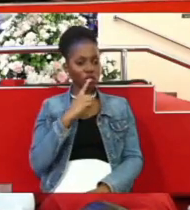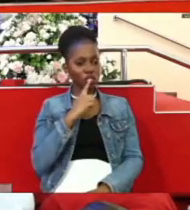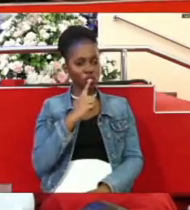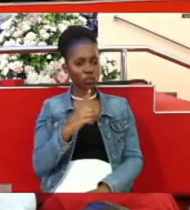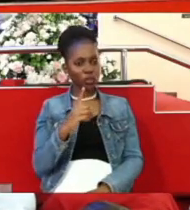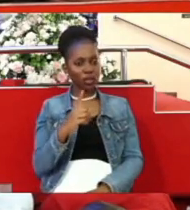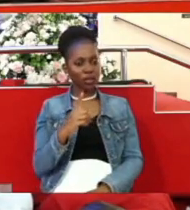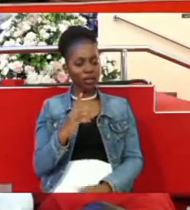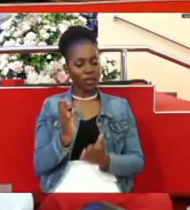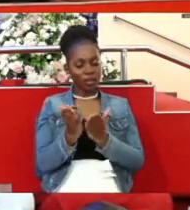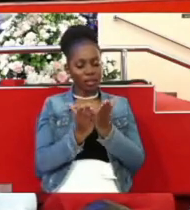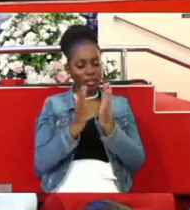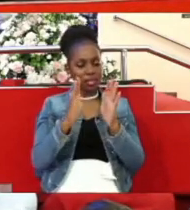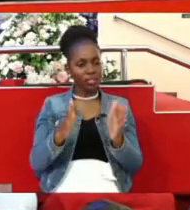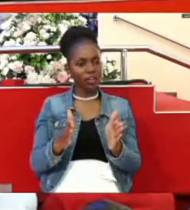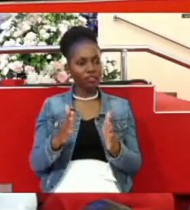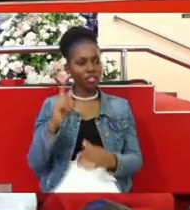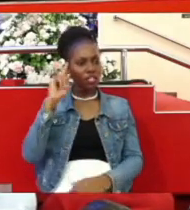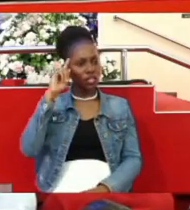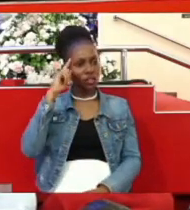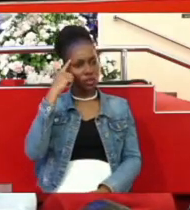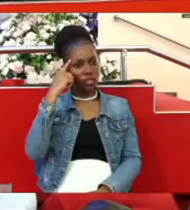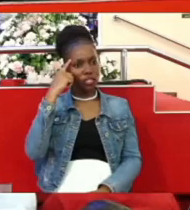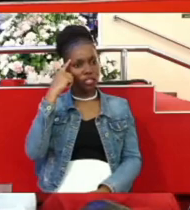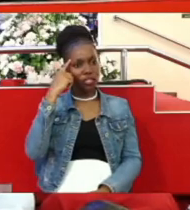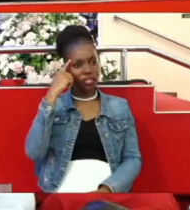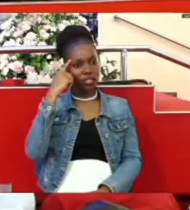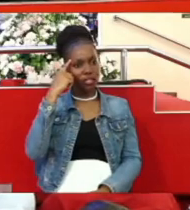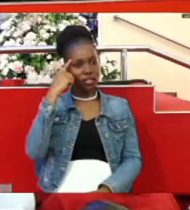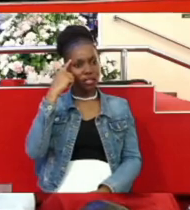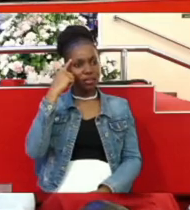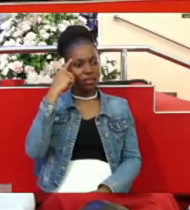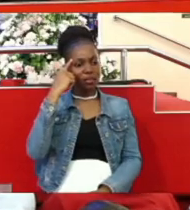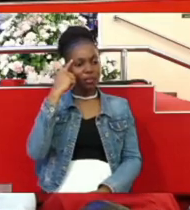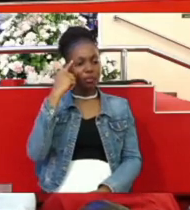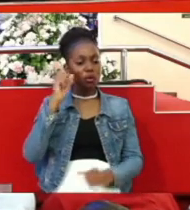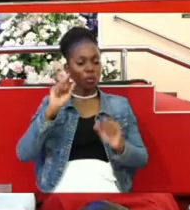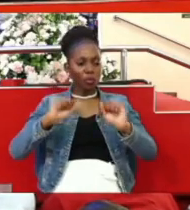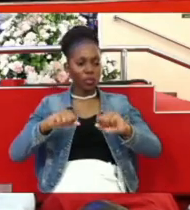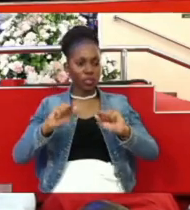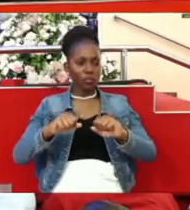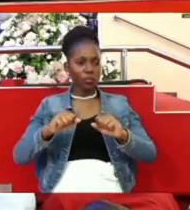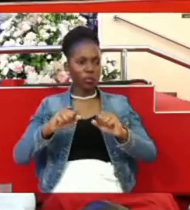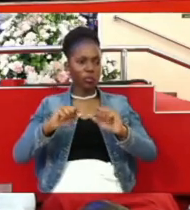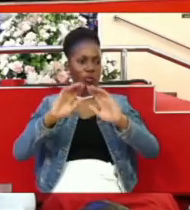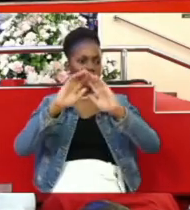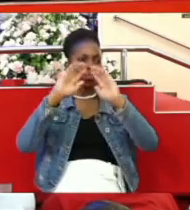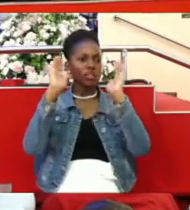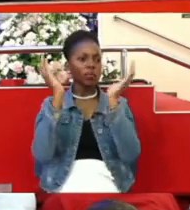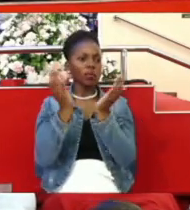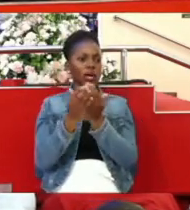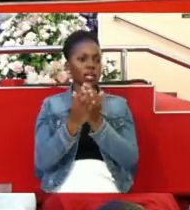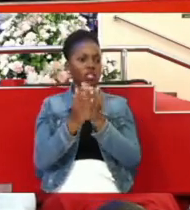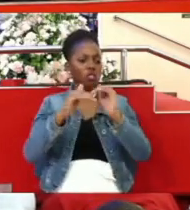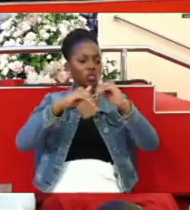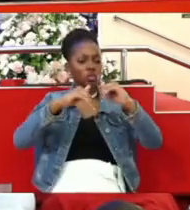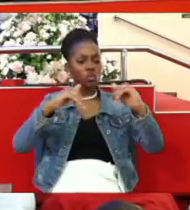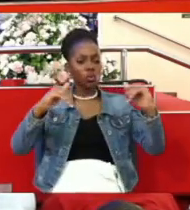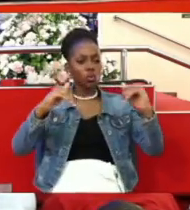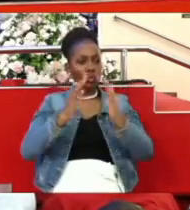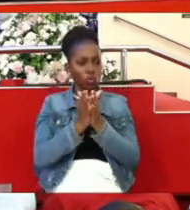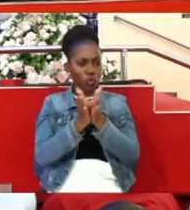one time thought, I wish the earth can open and swallow me up. Alikuwa na pengine anaomba ya kwamba earth ikaweza kufunguka na